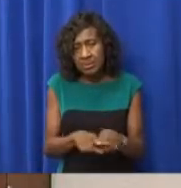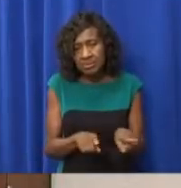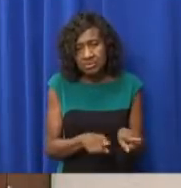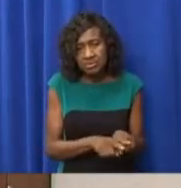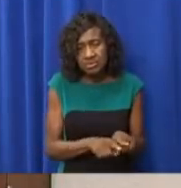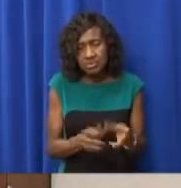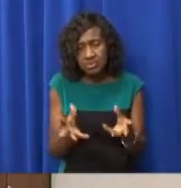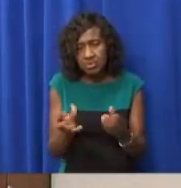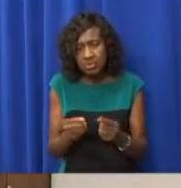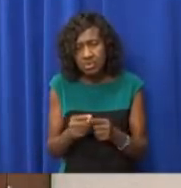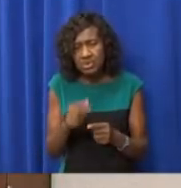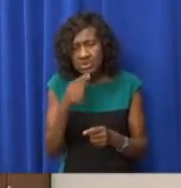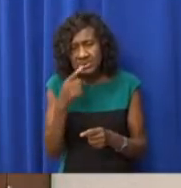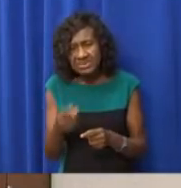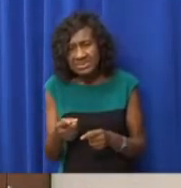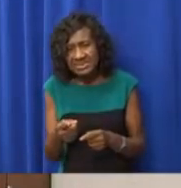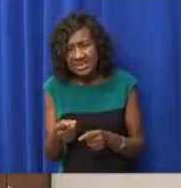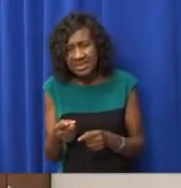that if